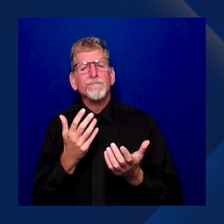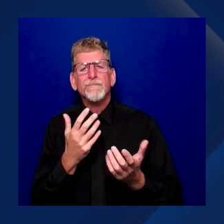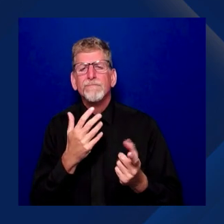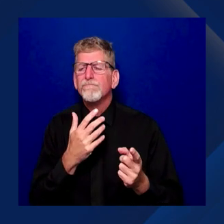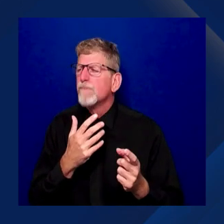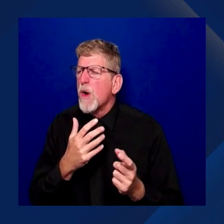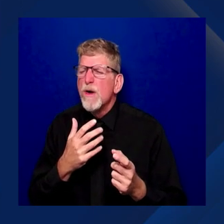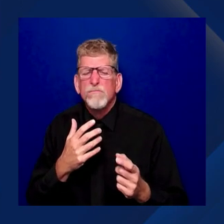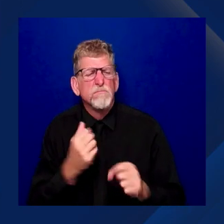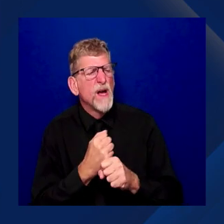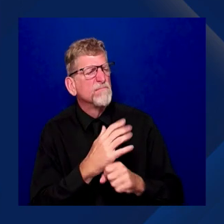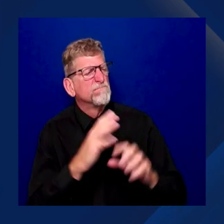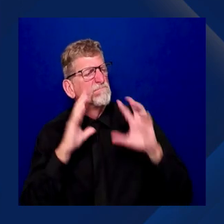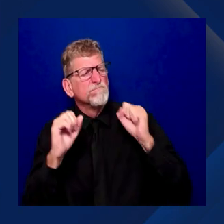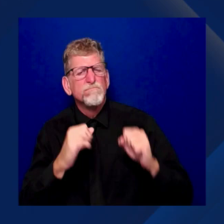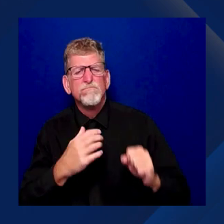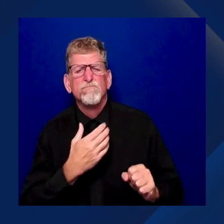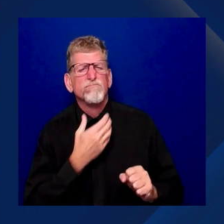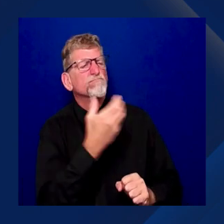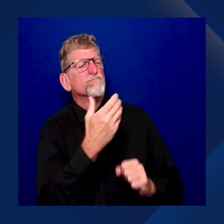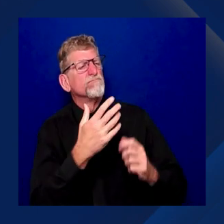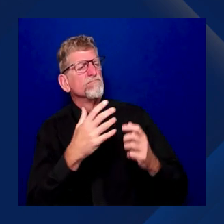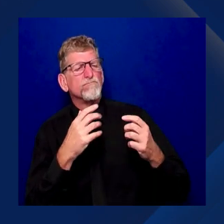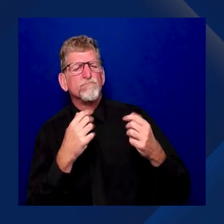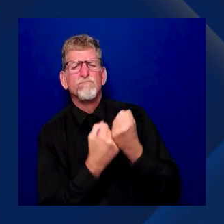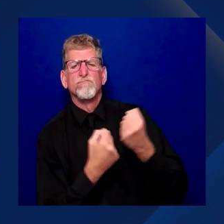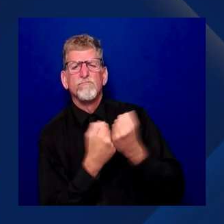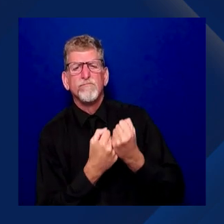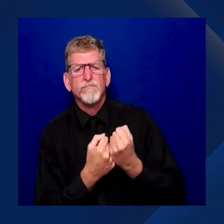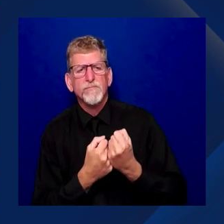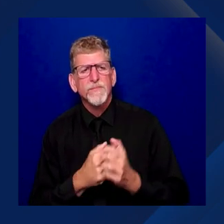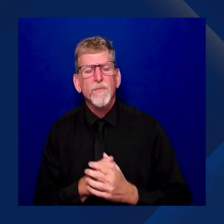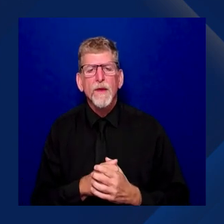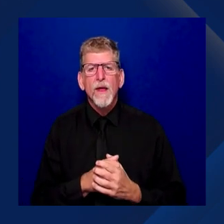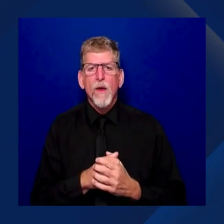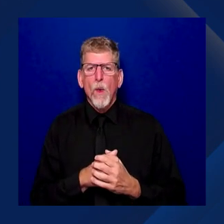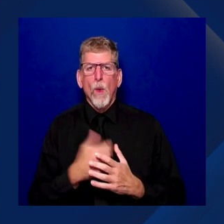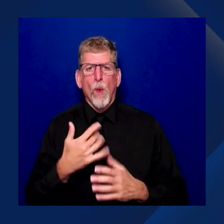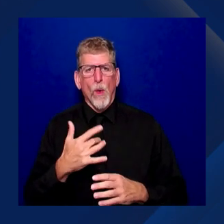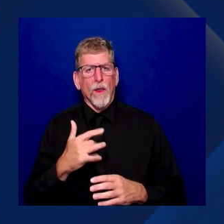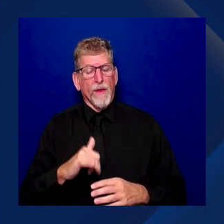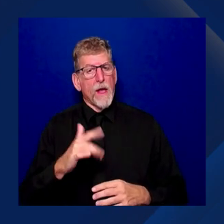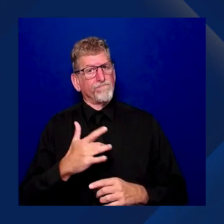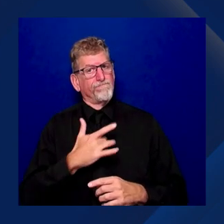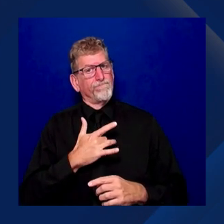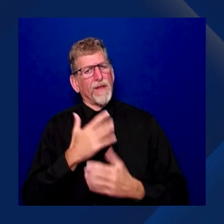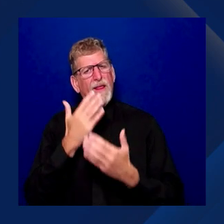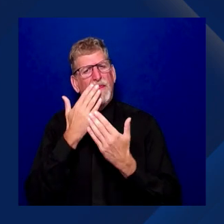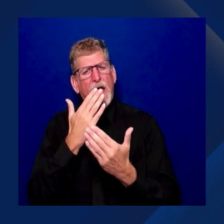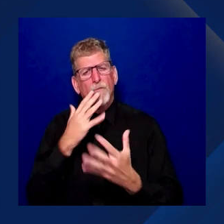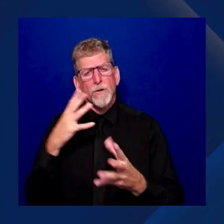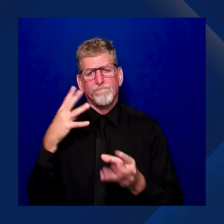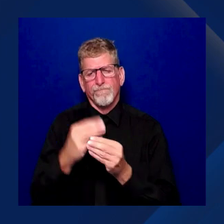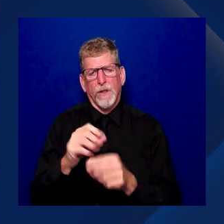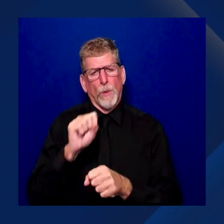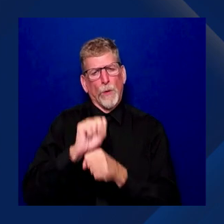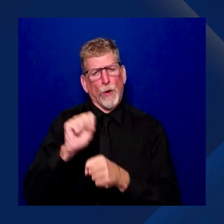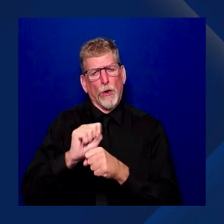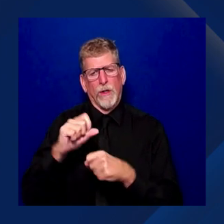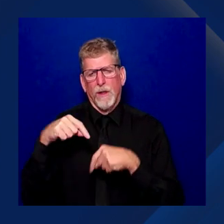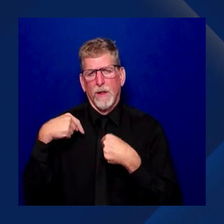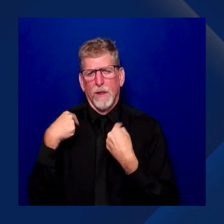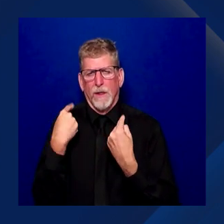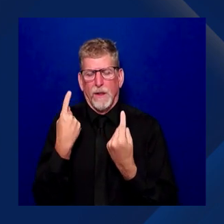issue? Yeah, well, thank you so much. That means so much to me. And I'm just so grateful for all the work that you have always done on this